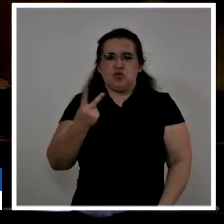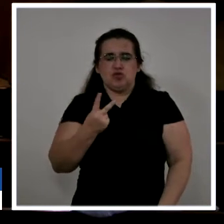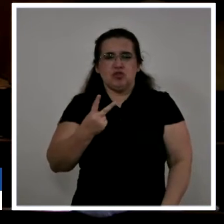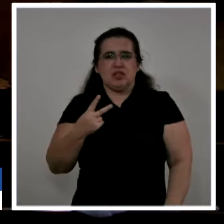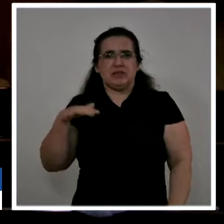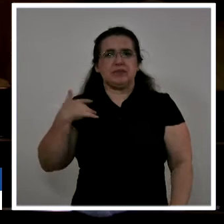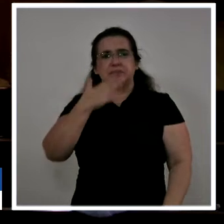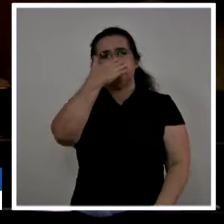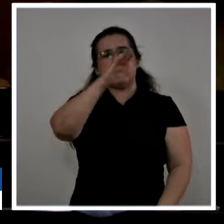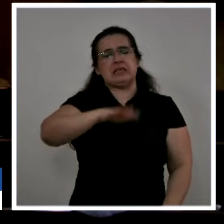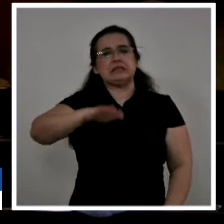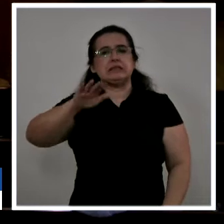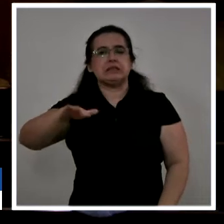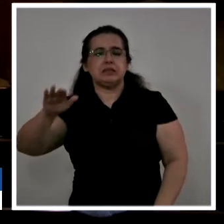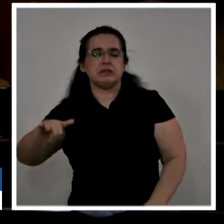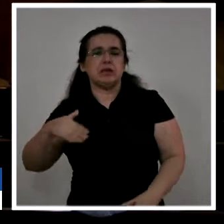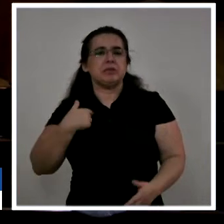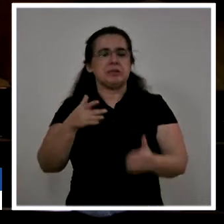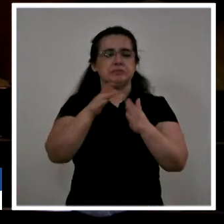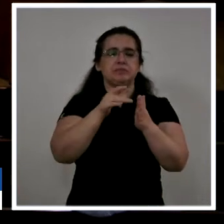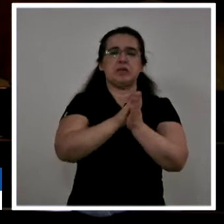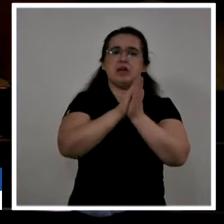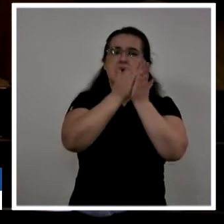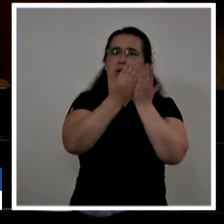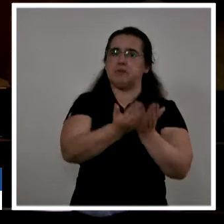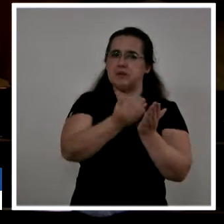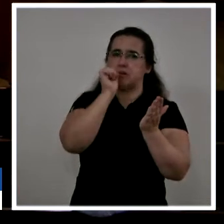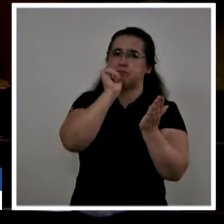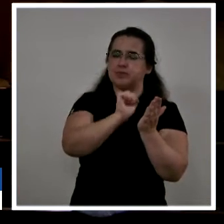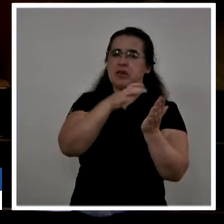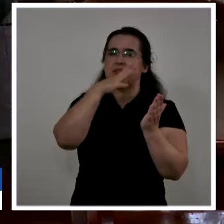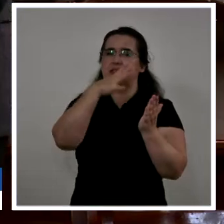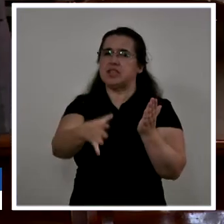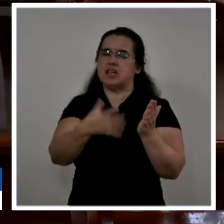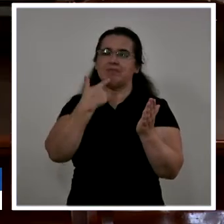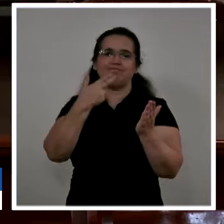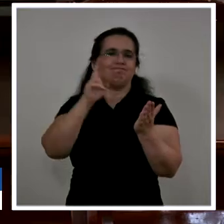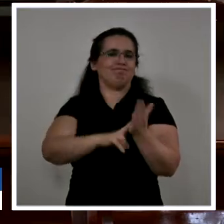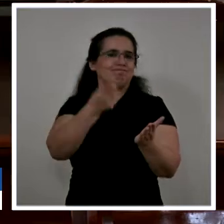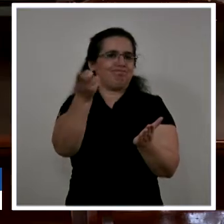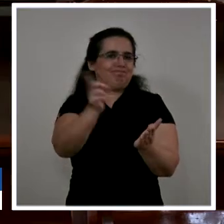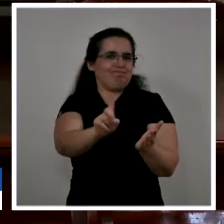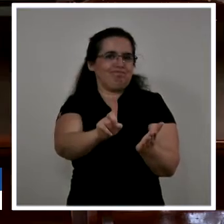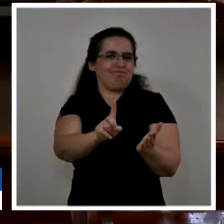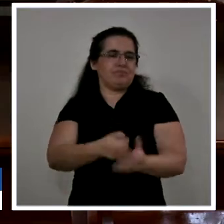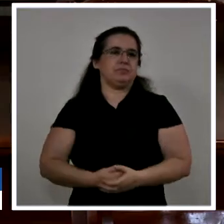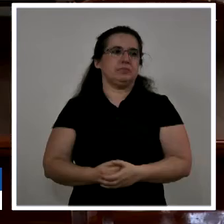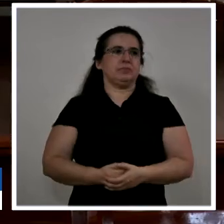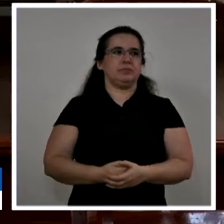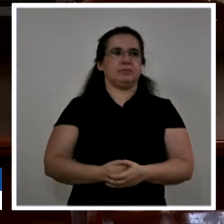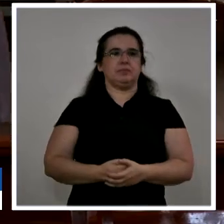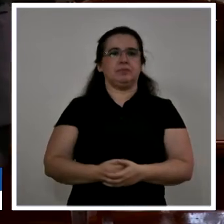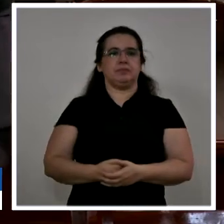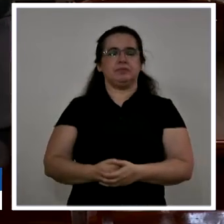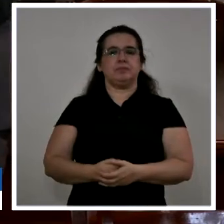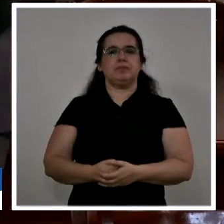Science and the gospel tell us that we're not. E a ciência e o evangelho dizem-nos que não é esse o caso. Here's the gospel and then we'll look